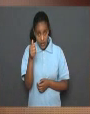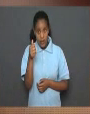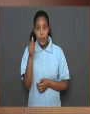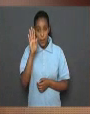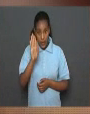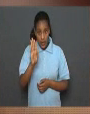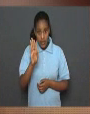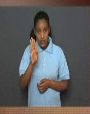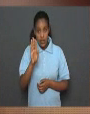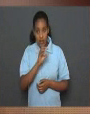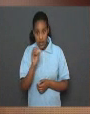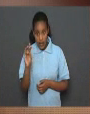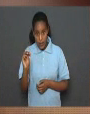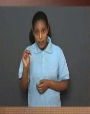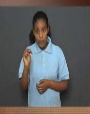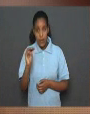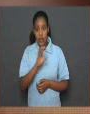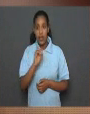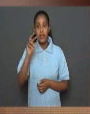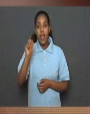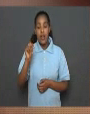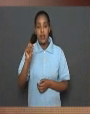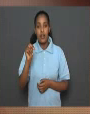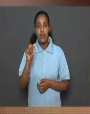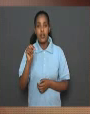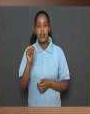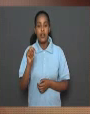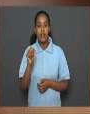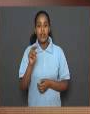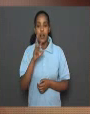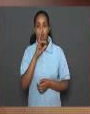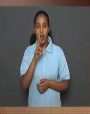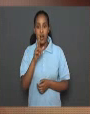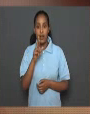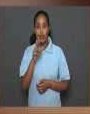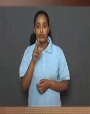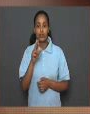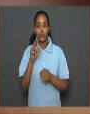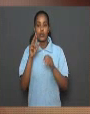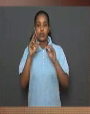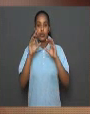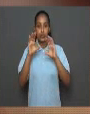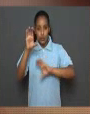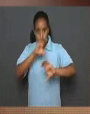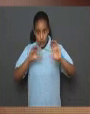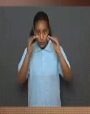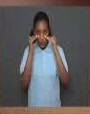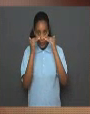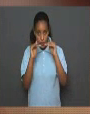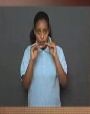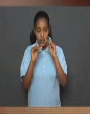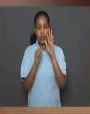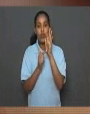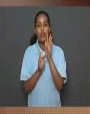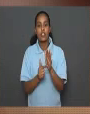B, M, and N are stoichiometric